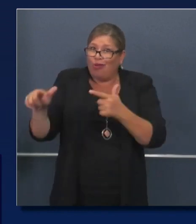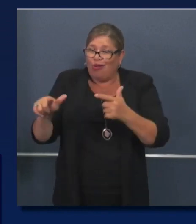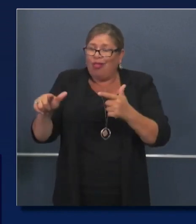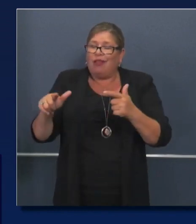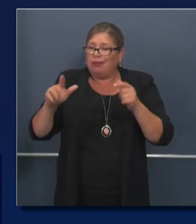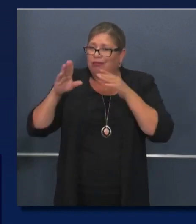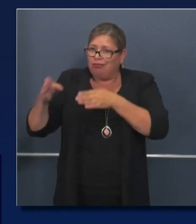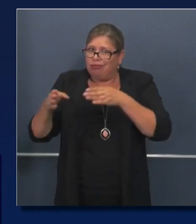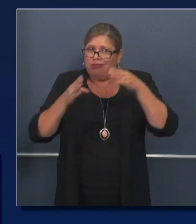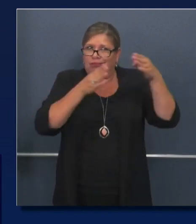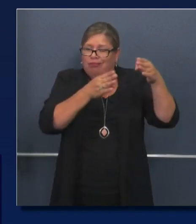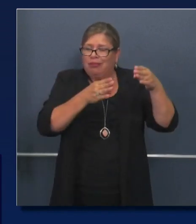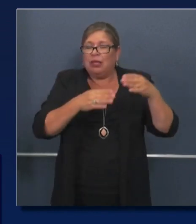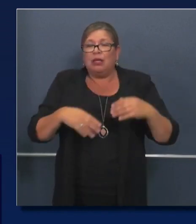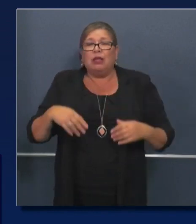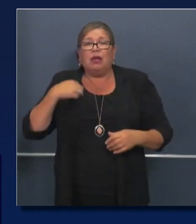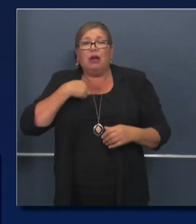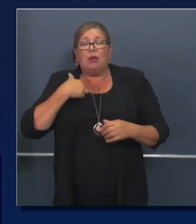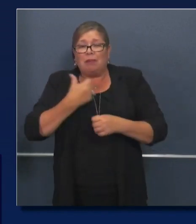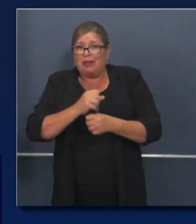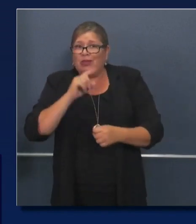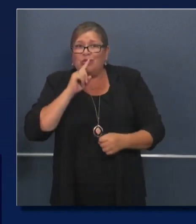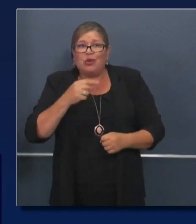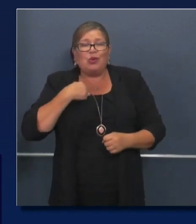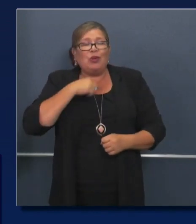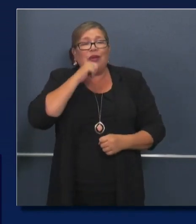ensuring that we're not just seeing